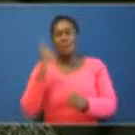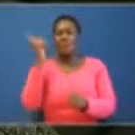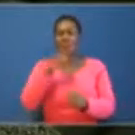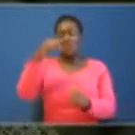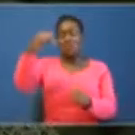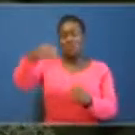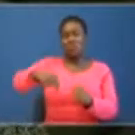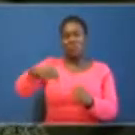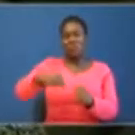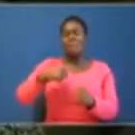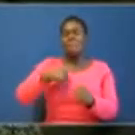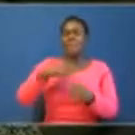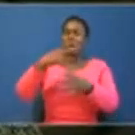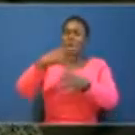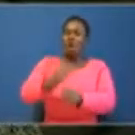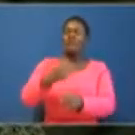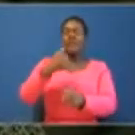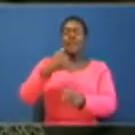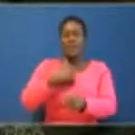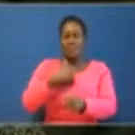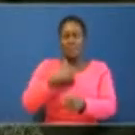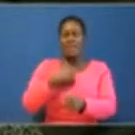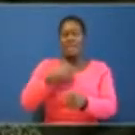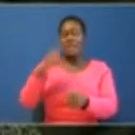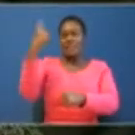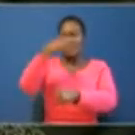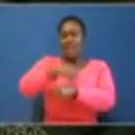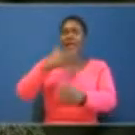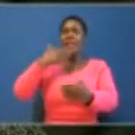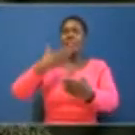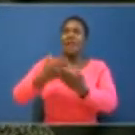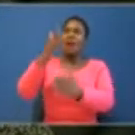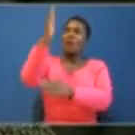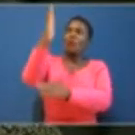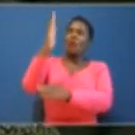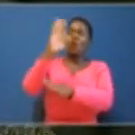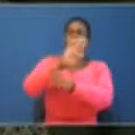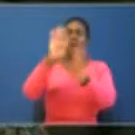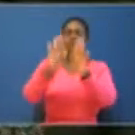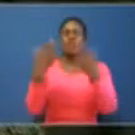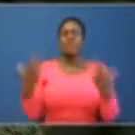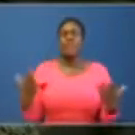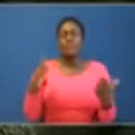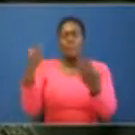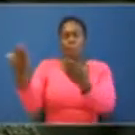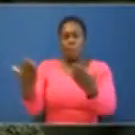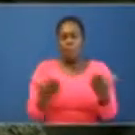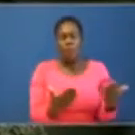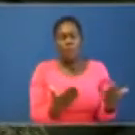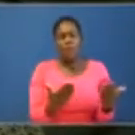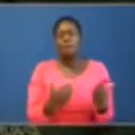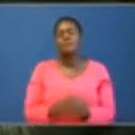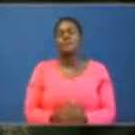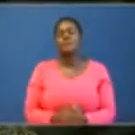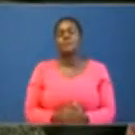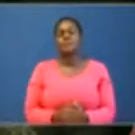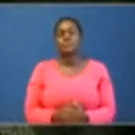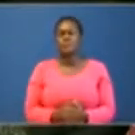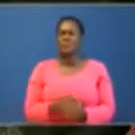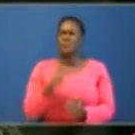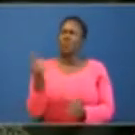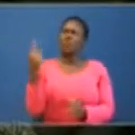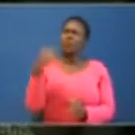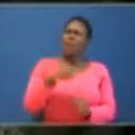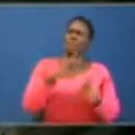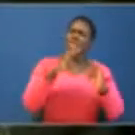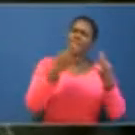today so i'm confident of this day and i thank god for everything that he has brought me this far thank you very much did you come